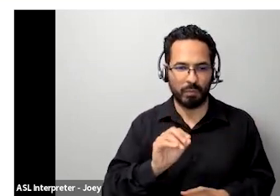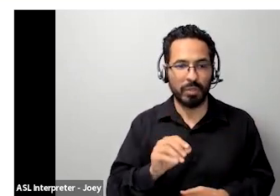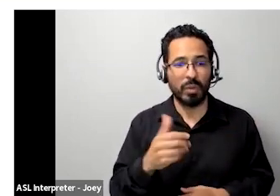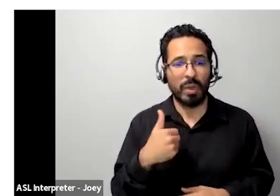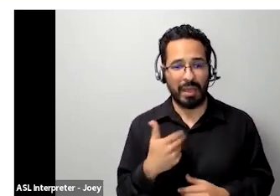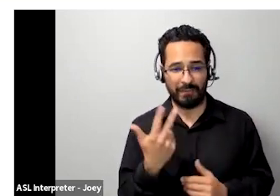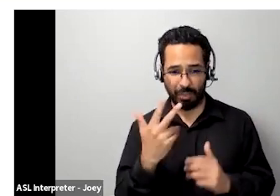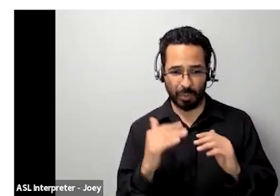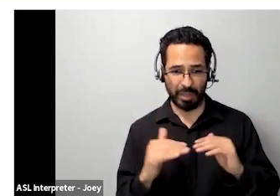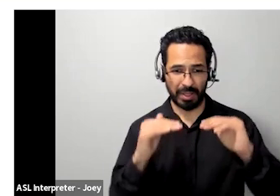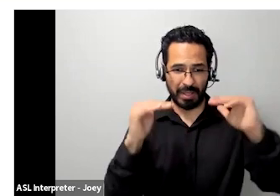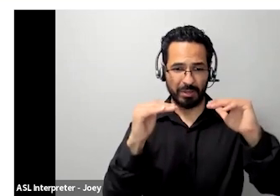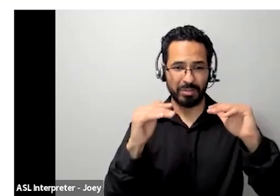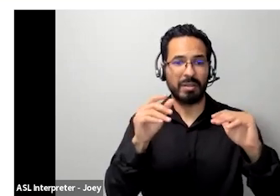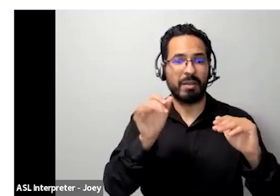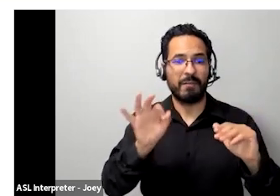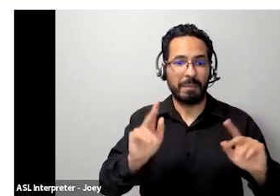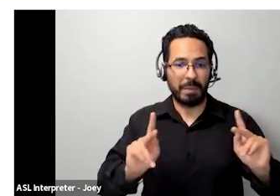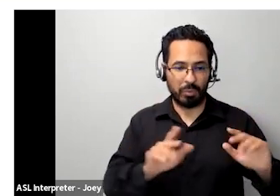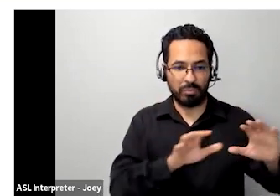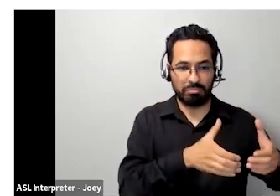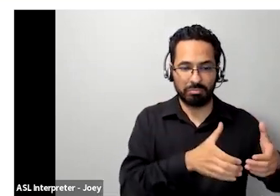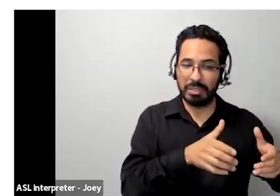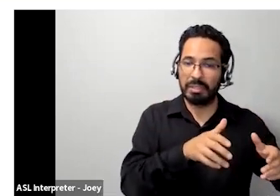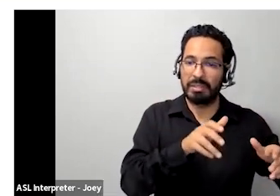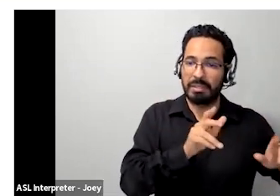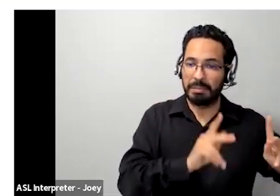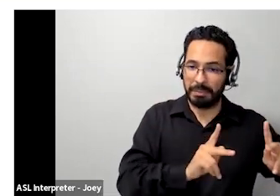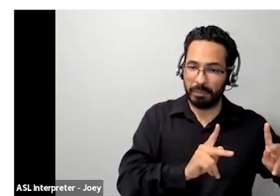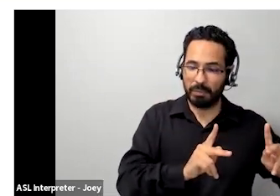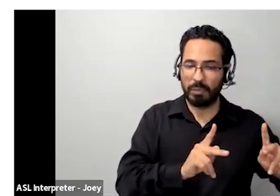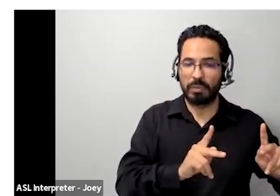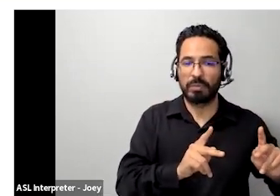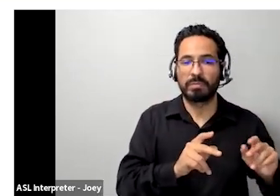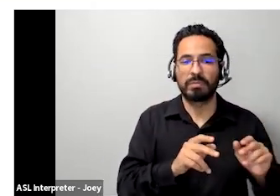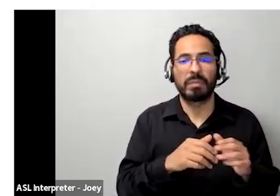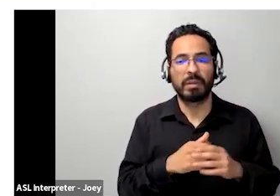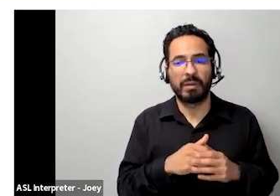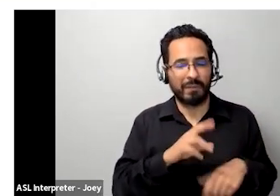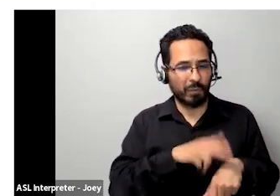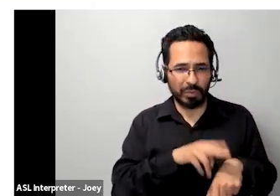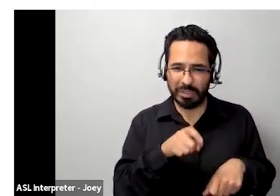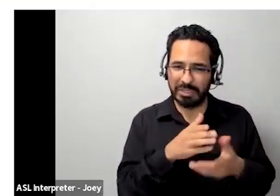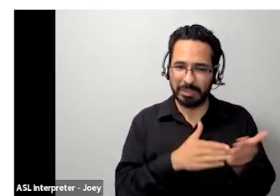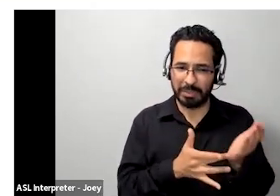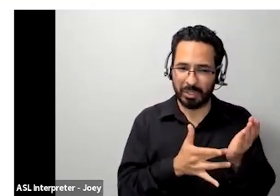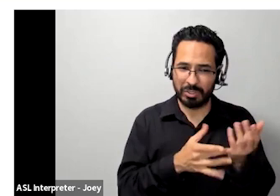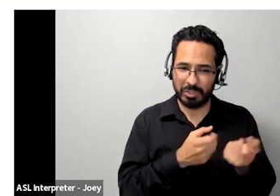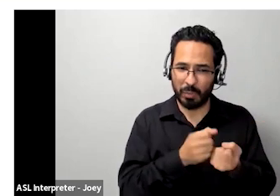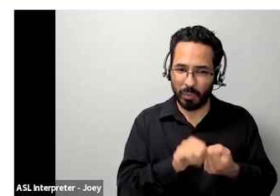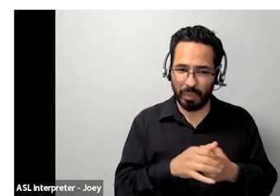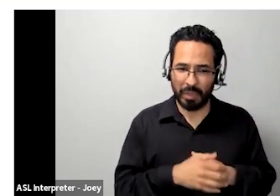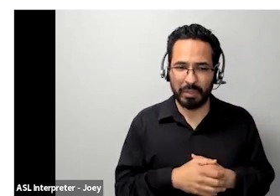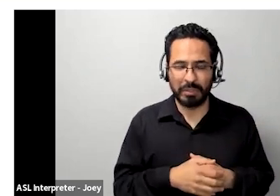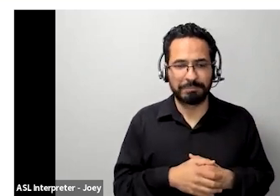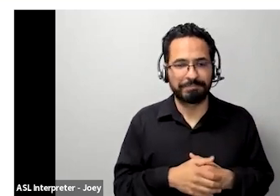it were, of people. Got people, of course, you need to make sure that you've got some technology to support that. And so